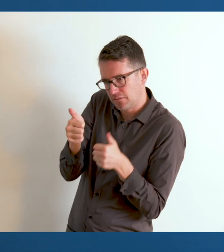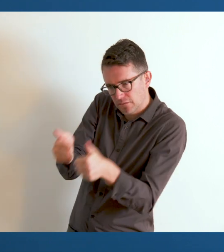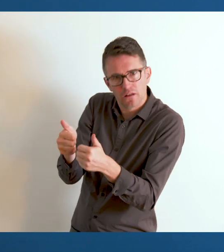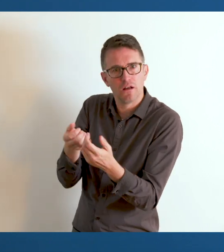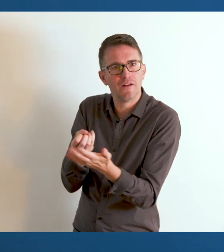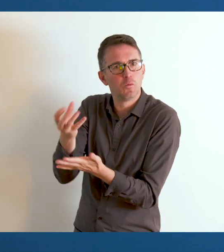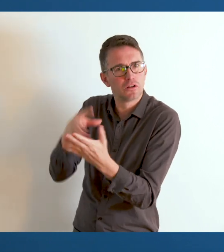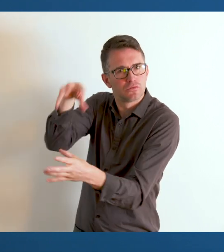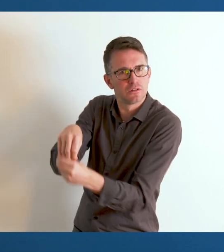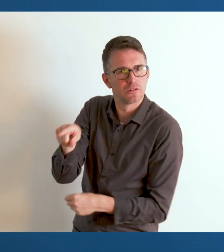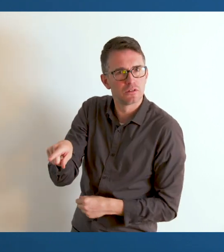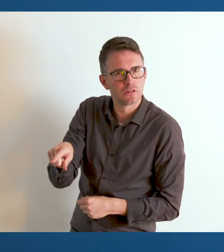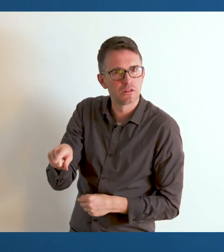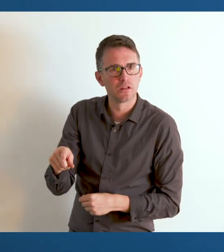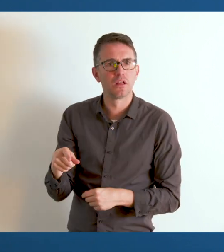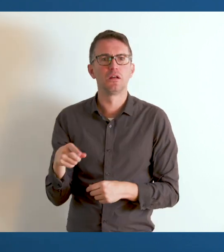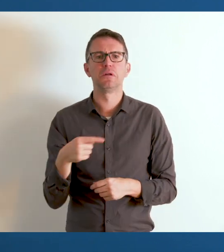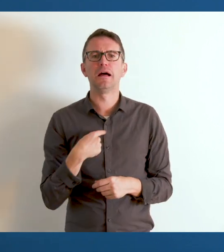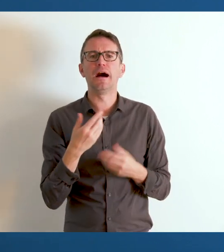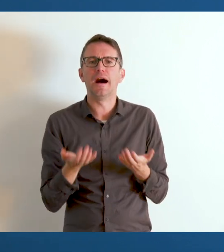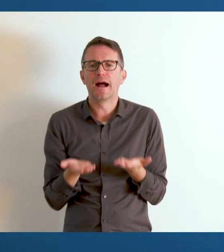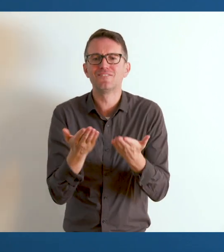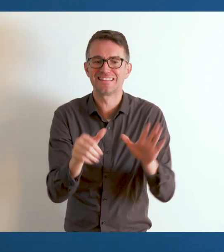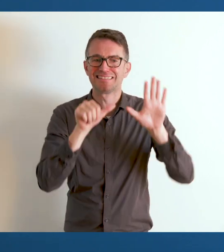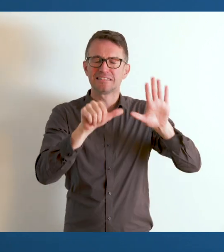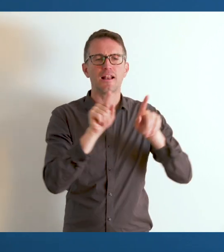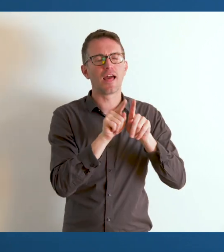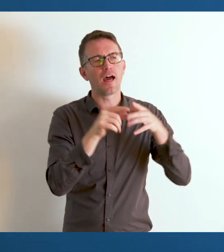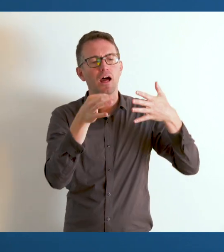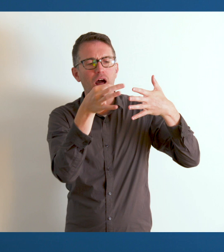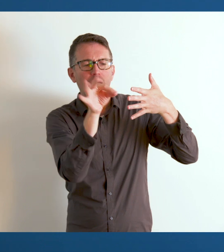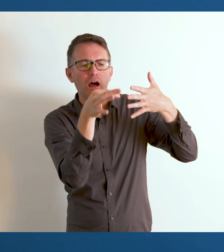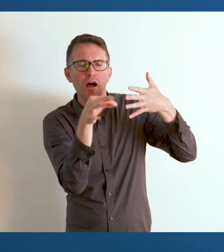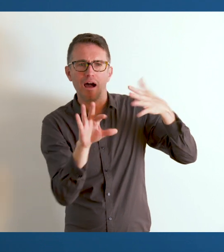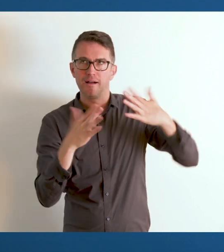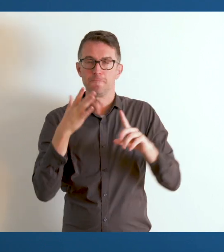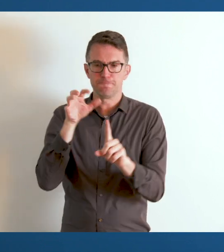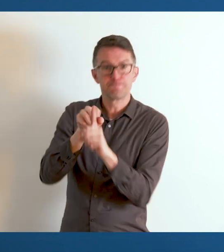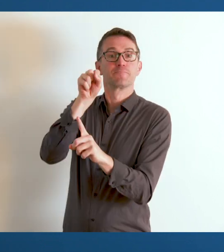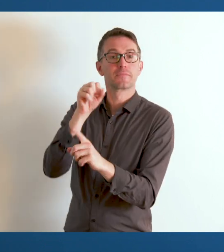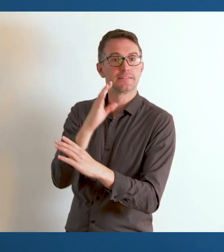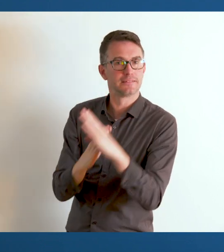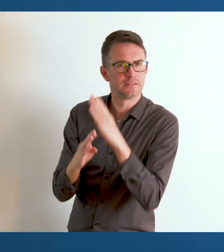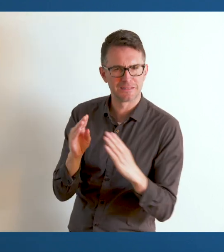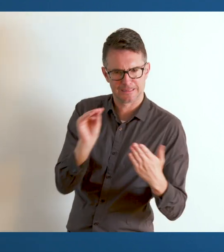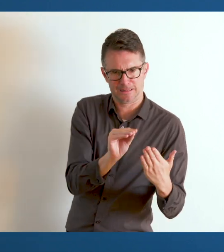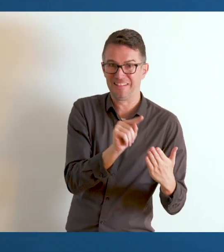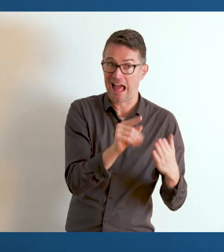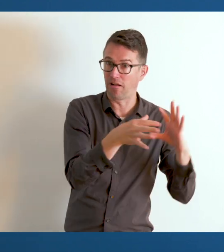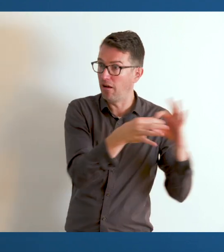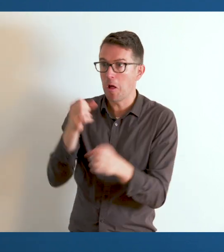disability identifier through those 6 questions. And that way we can monitor the effectiveness of programs and policies